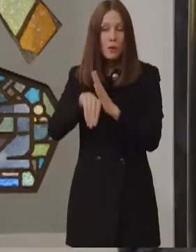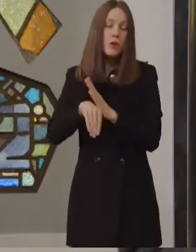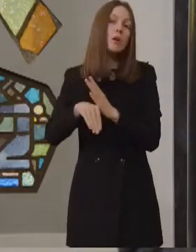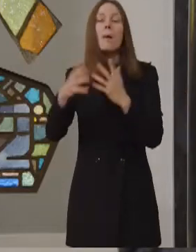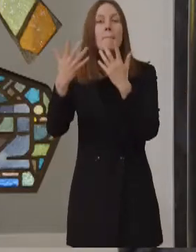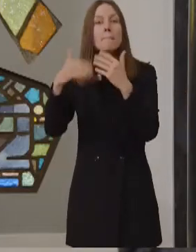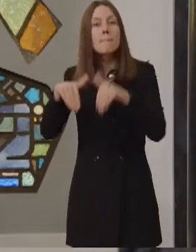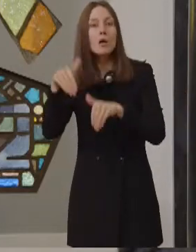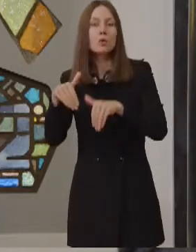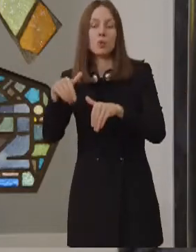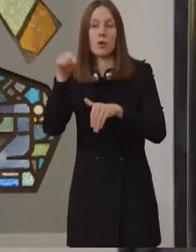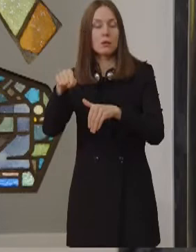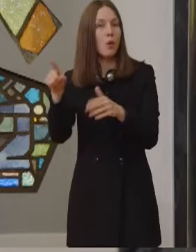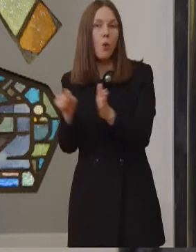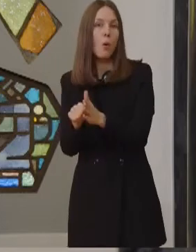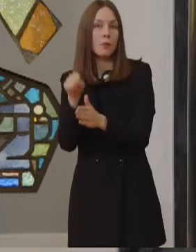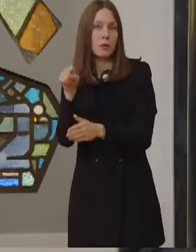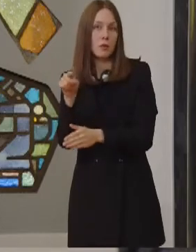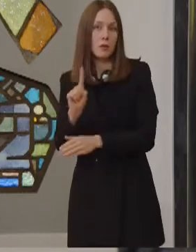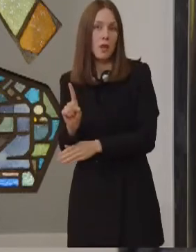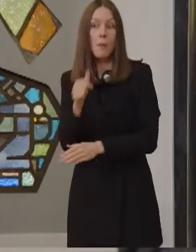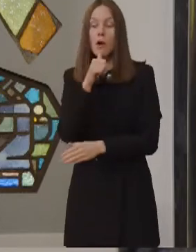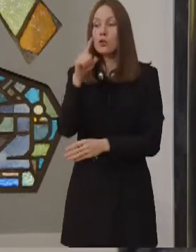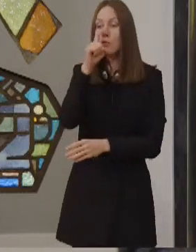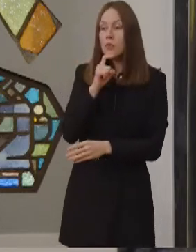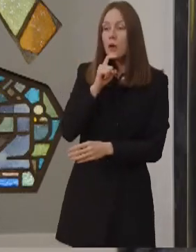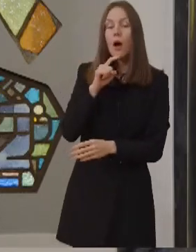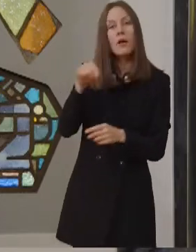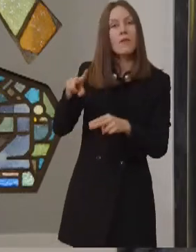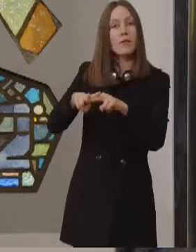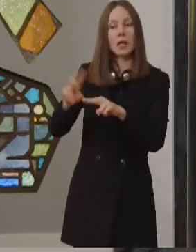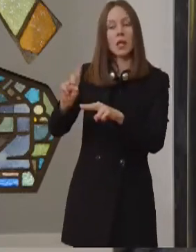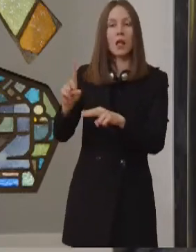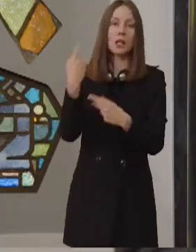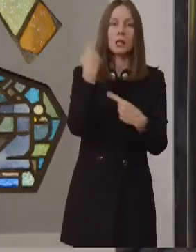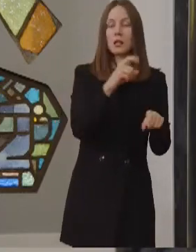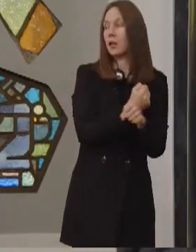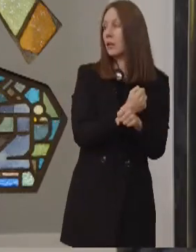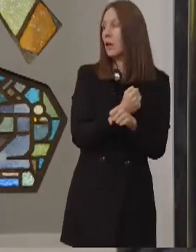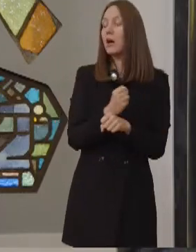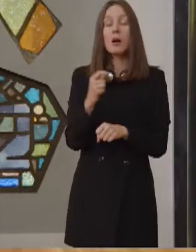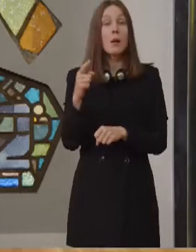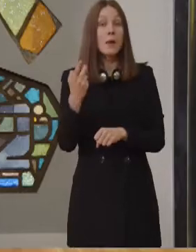that if I'm a member of the Committee on Human Rights, I have to vote for this law.